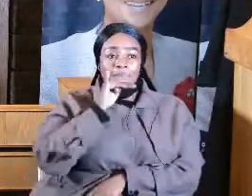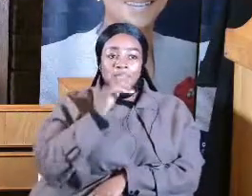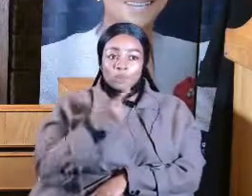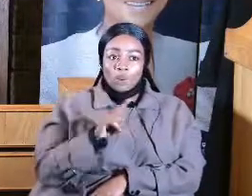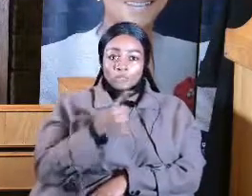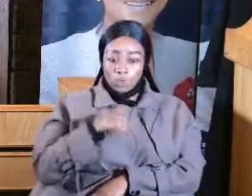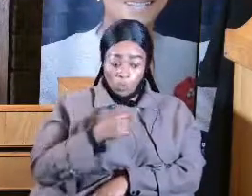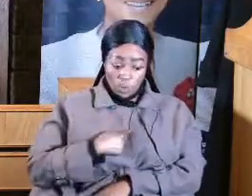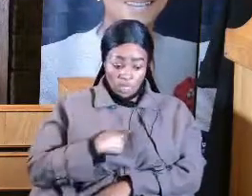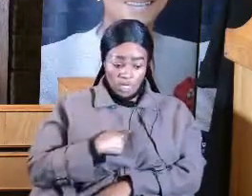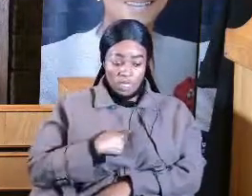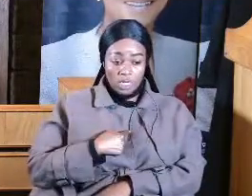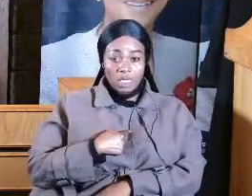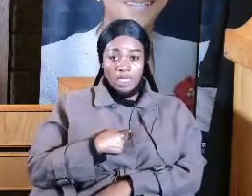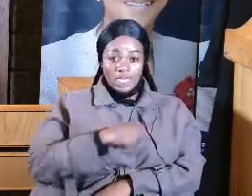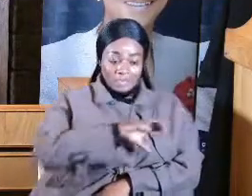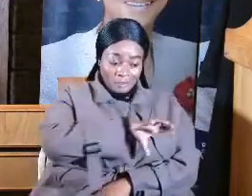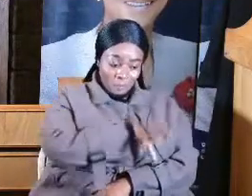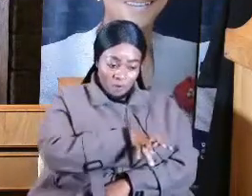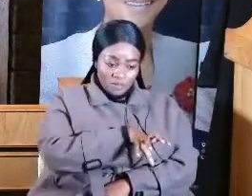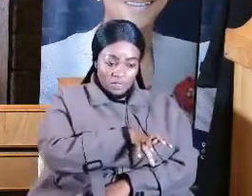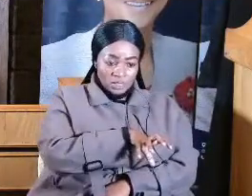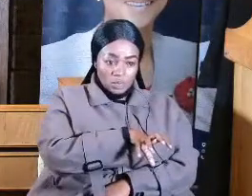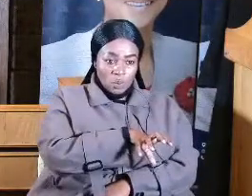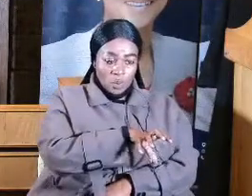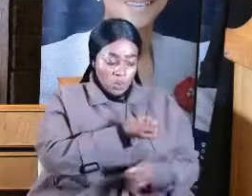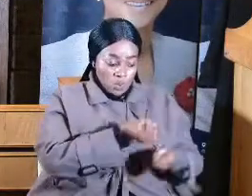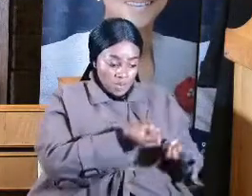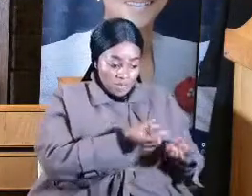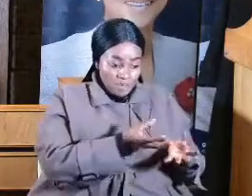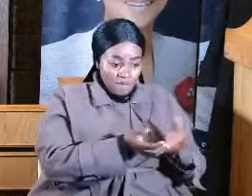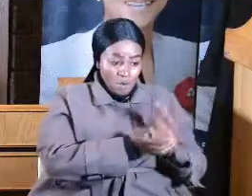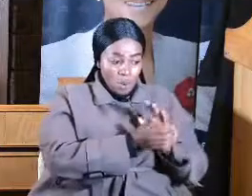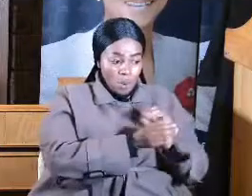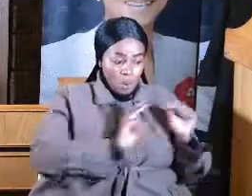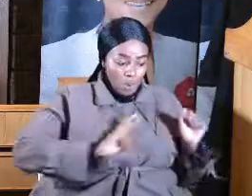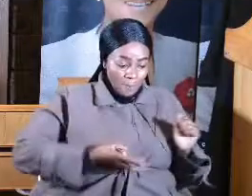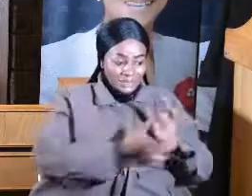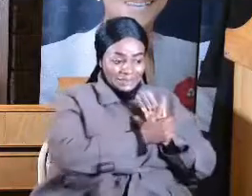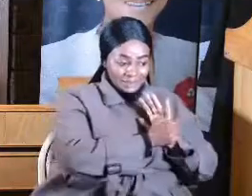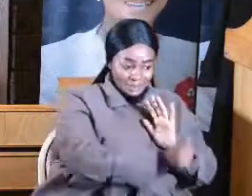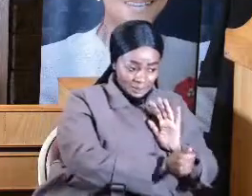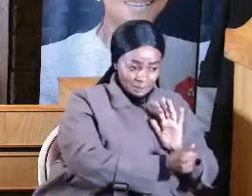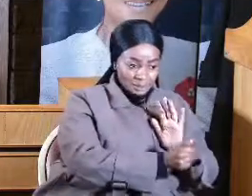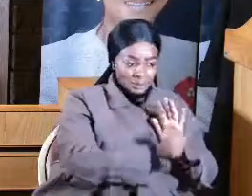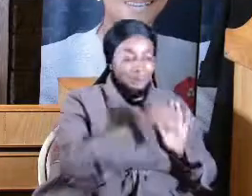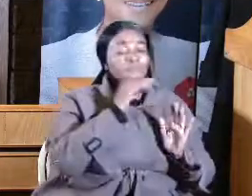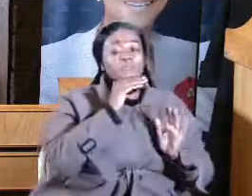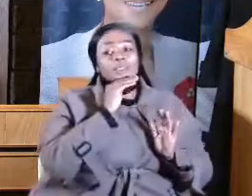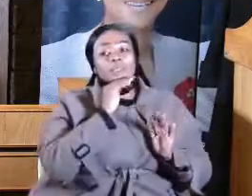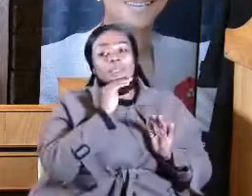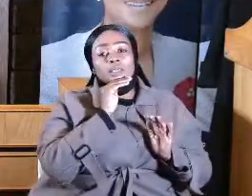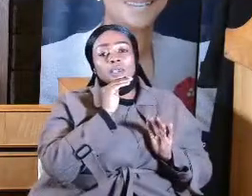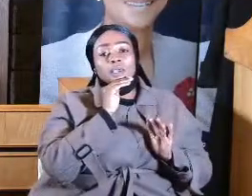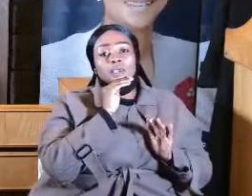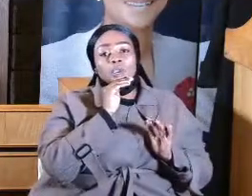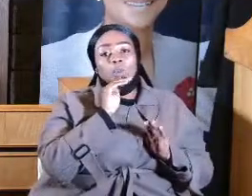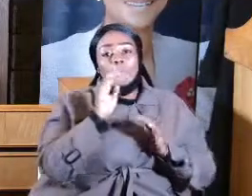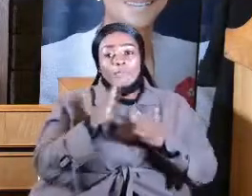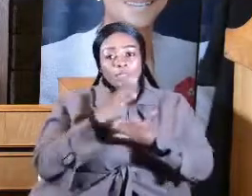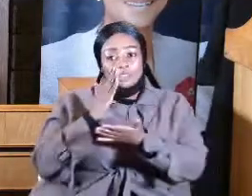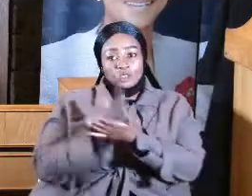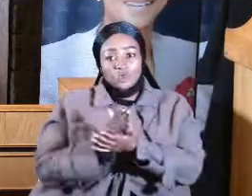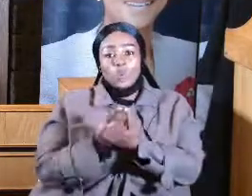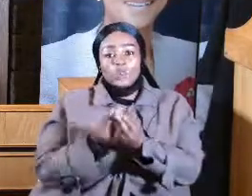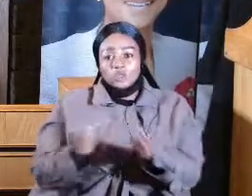a country, as a province, when we give women skills, we will be making sure that we are addressing